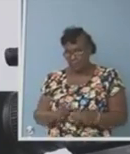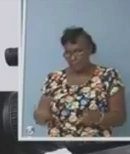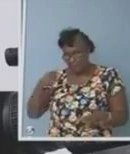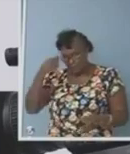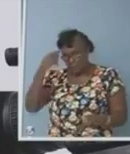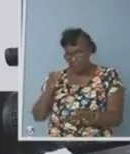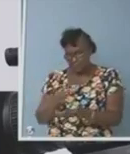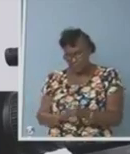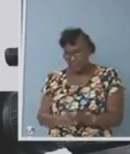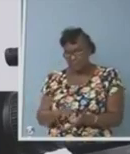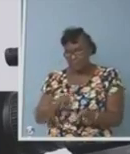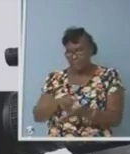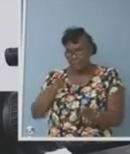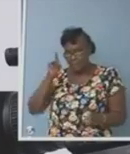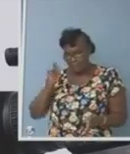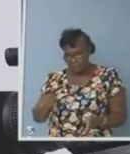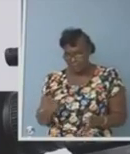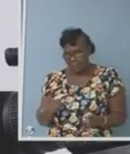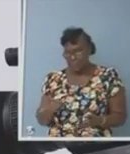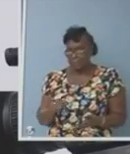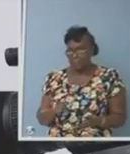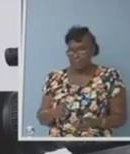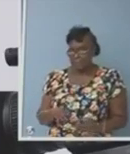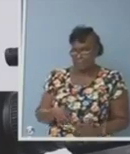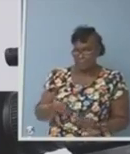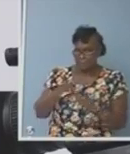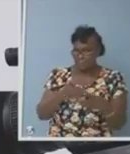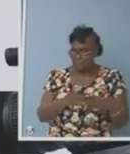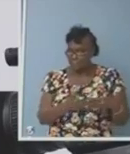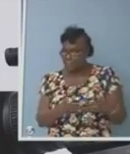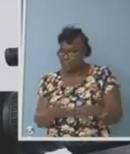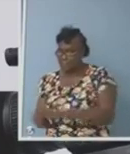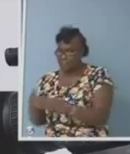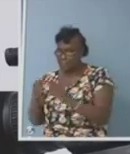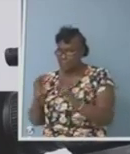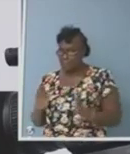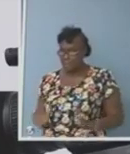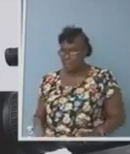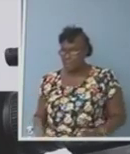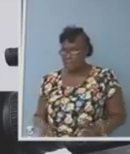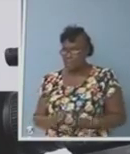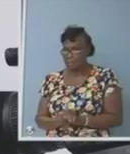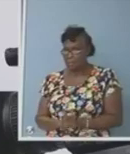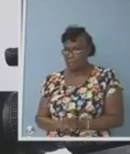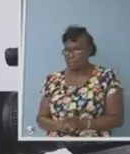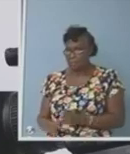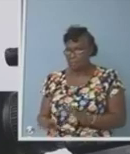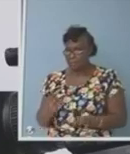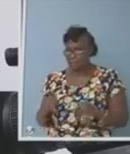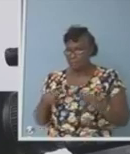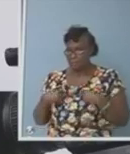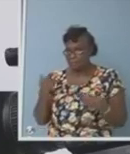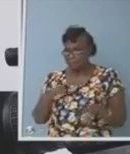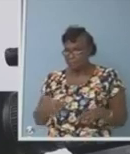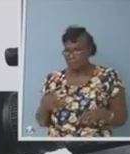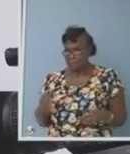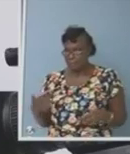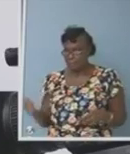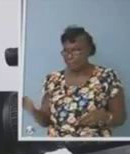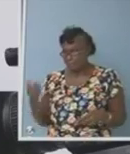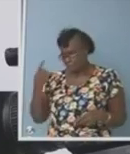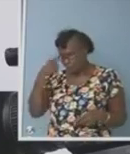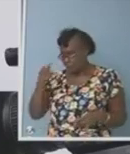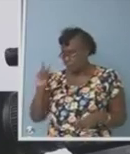need some kind of special guidance as to how to protect their staff. Do you all have anything in train for